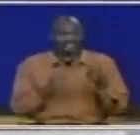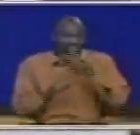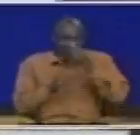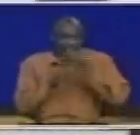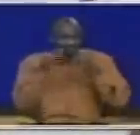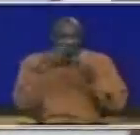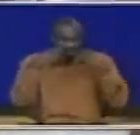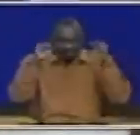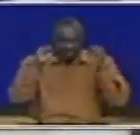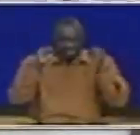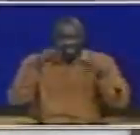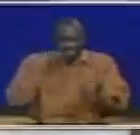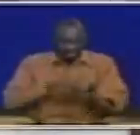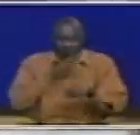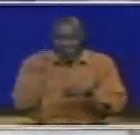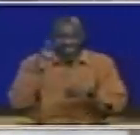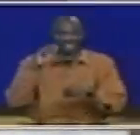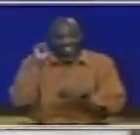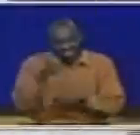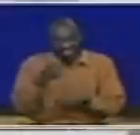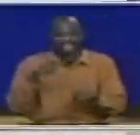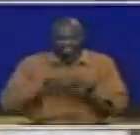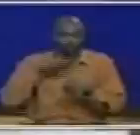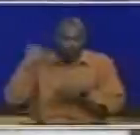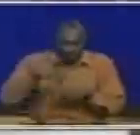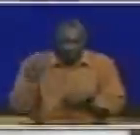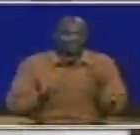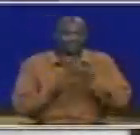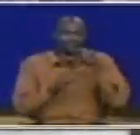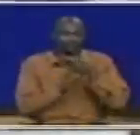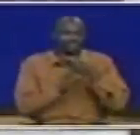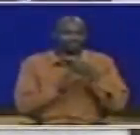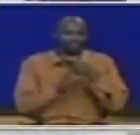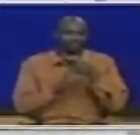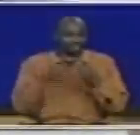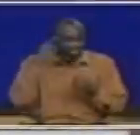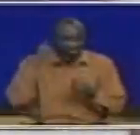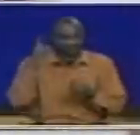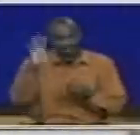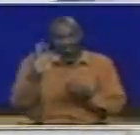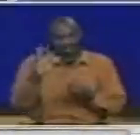ambition in counties of Western Kenya, which have always supported his dream. Patrick Amimo, KTN.